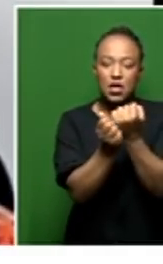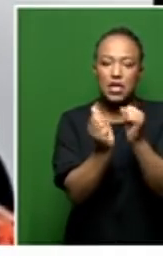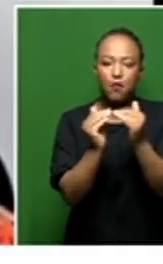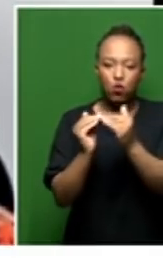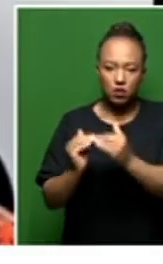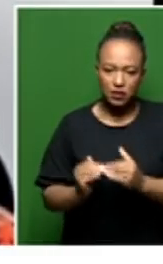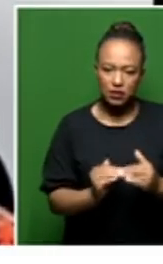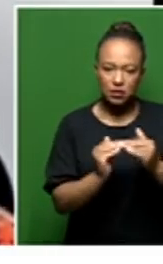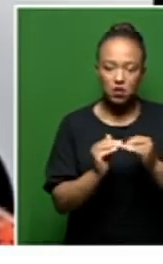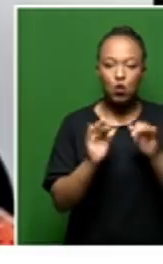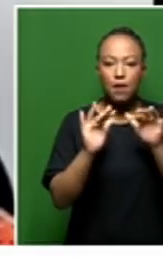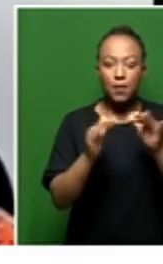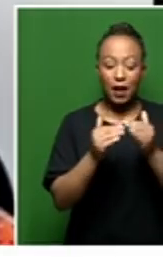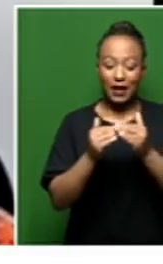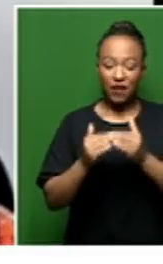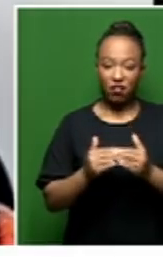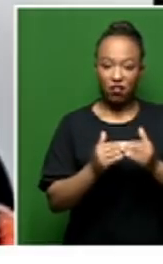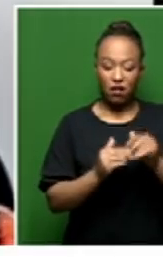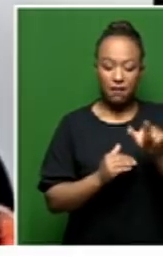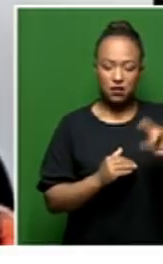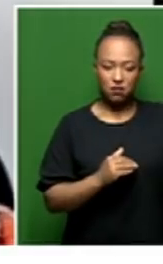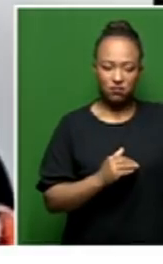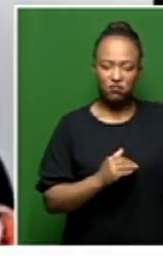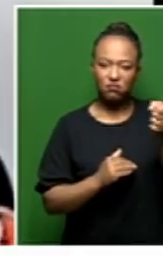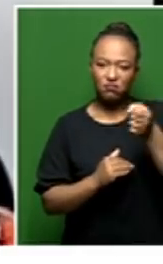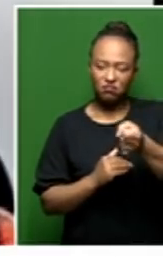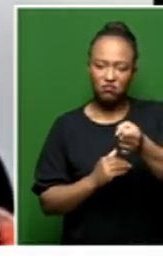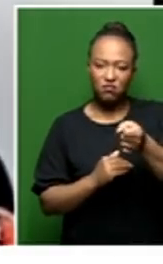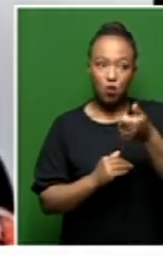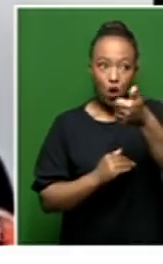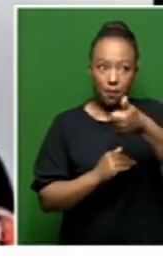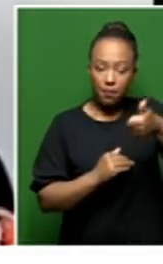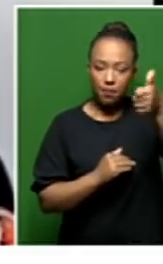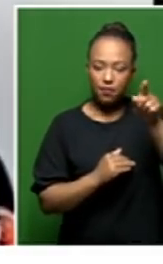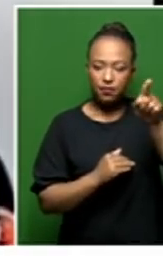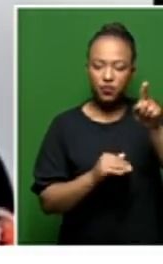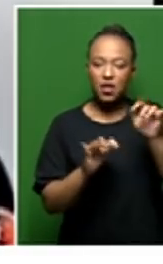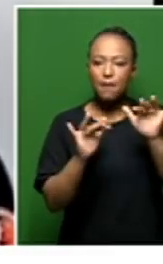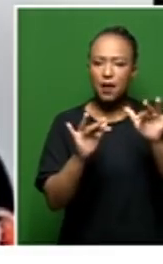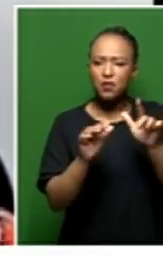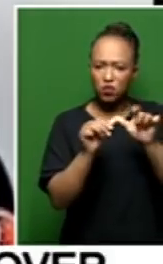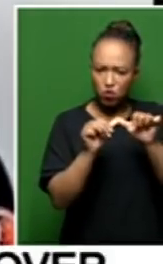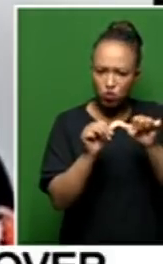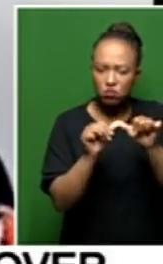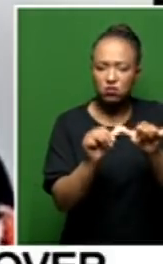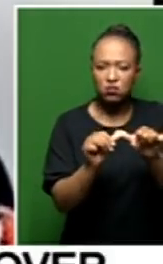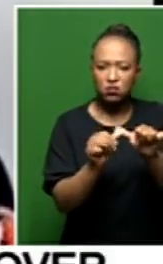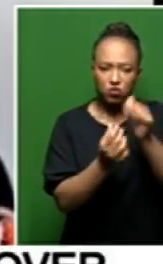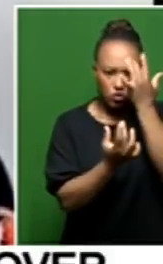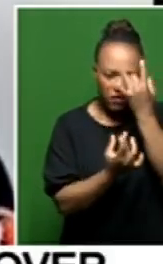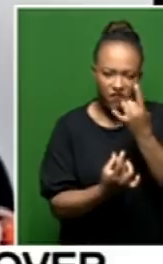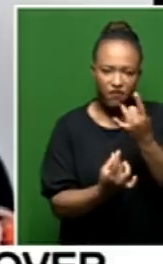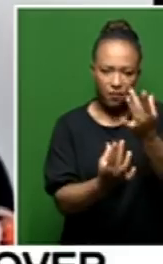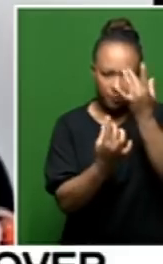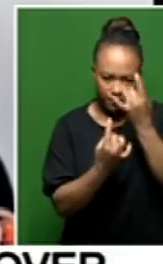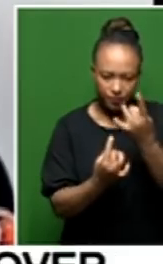carefully at the people we put in power and where the public stays engaged as part